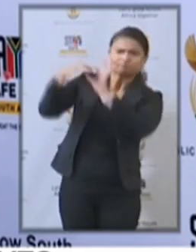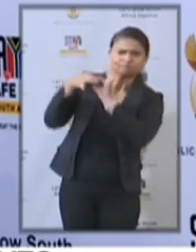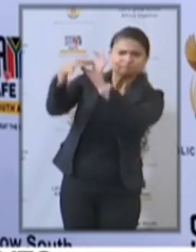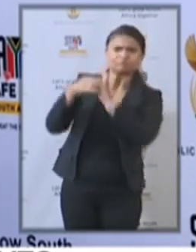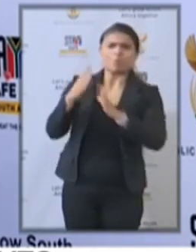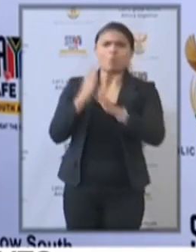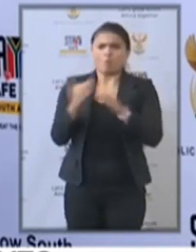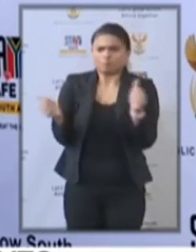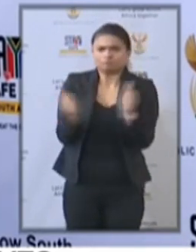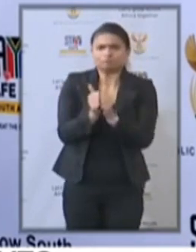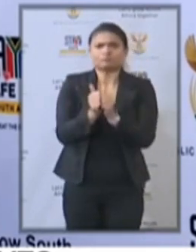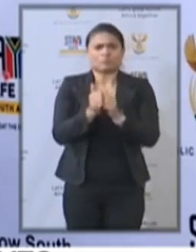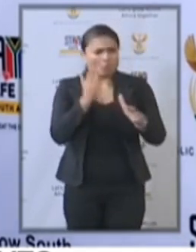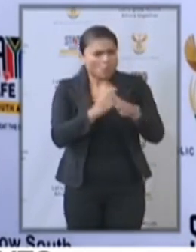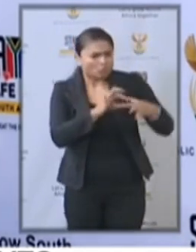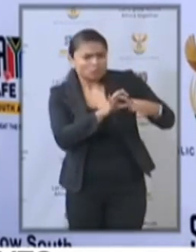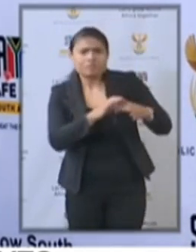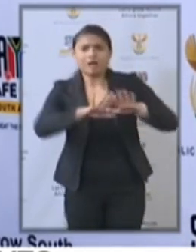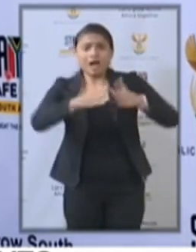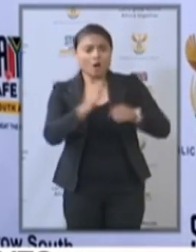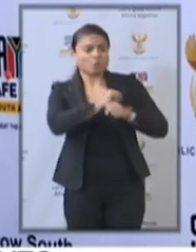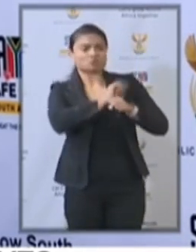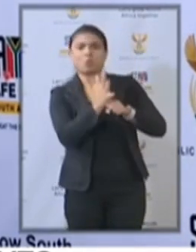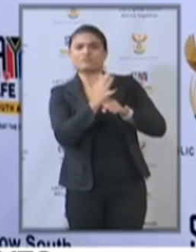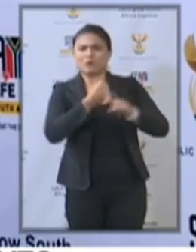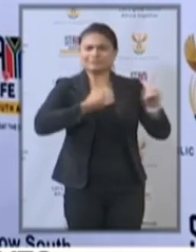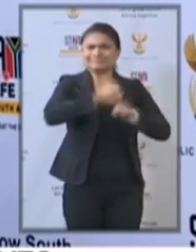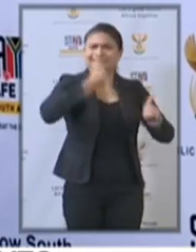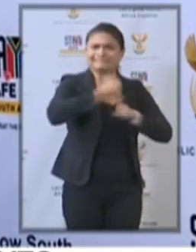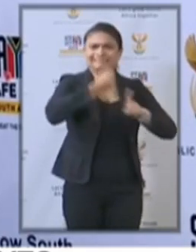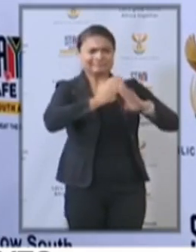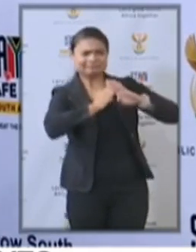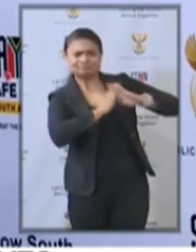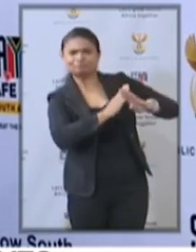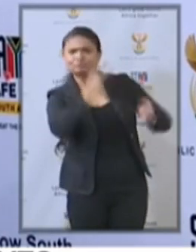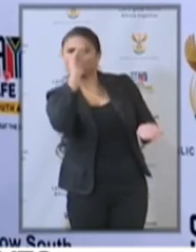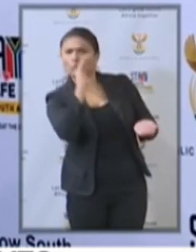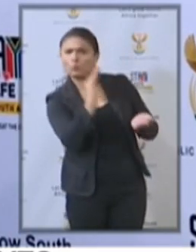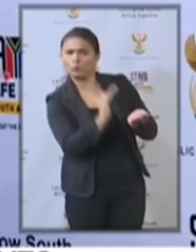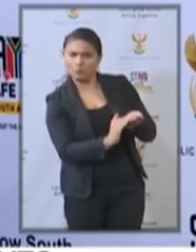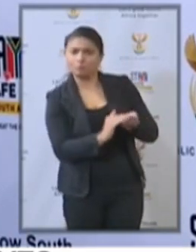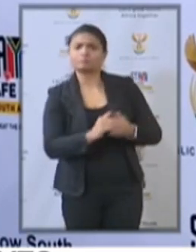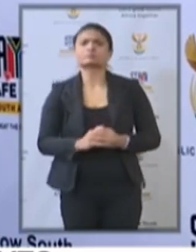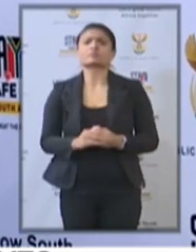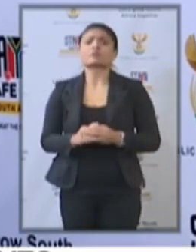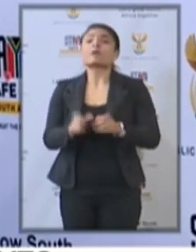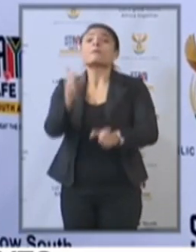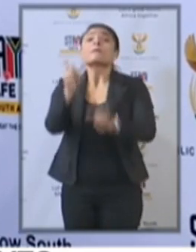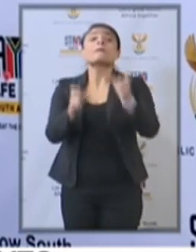Public health experts and scientists indicate that